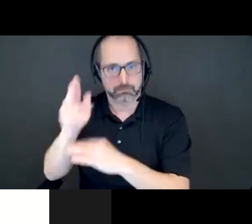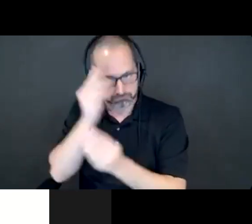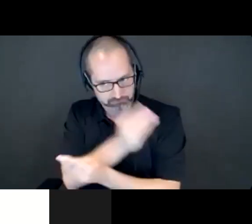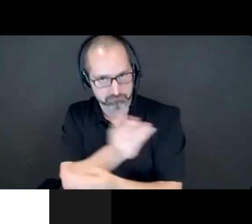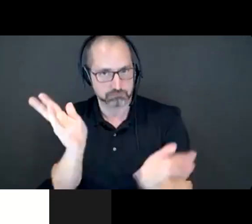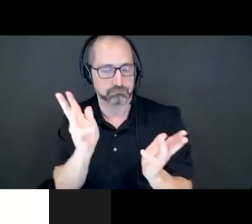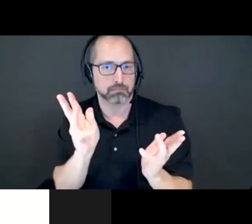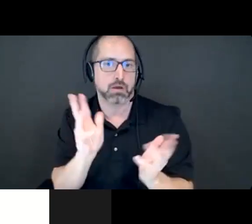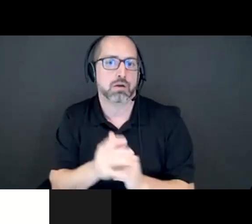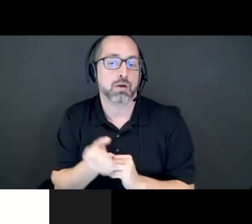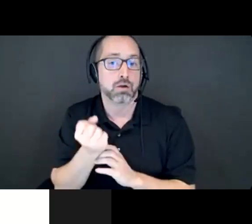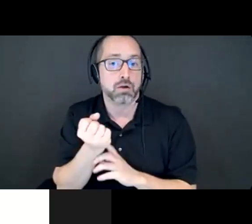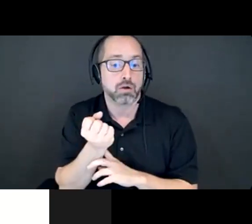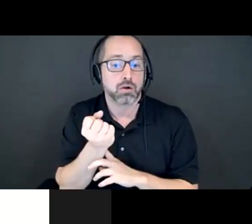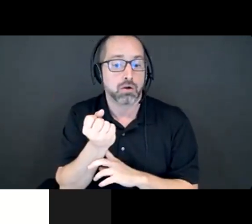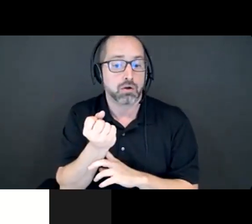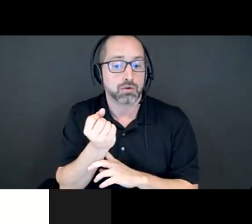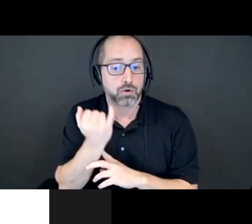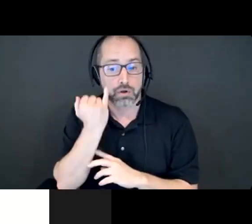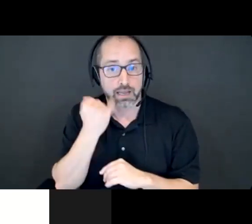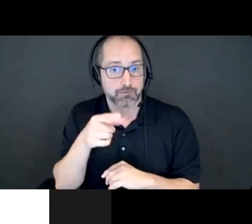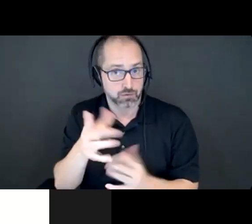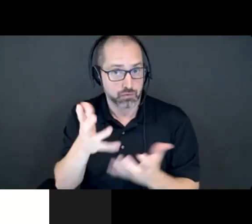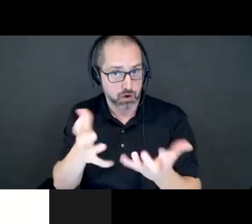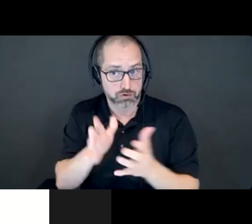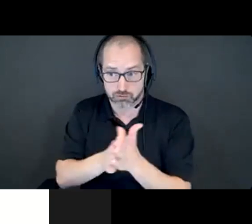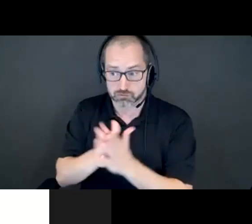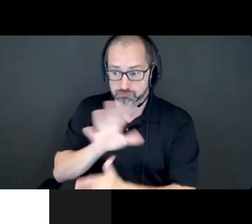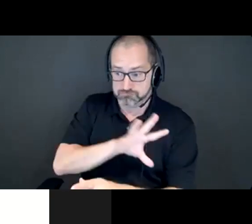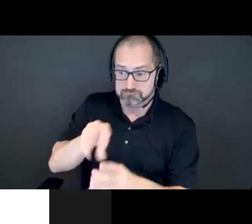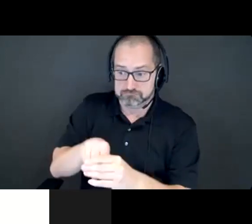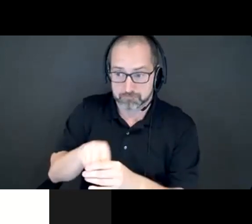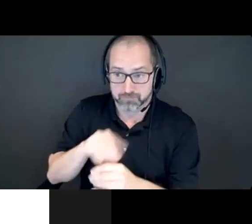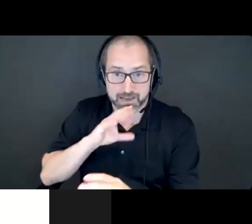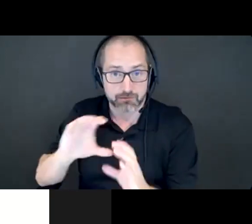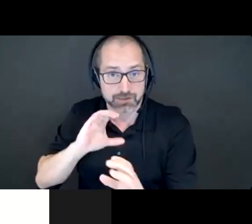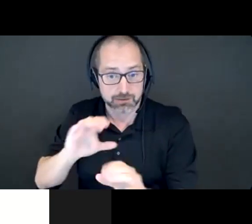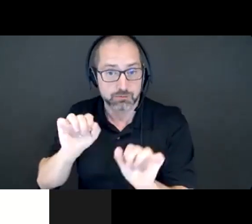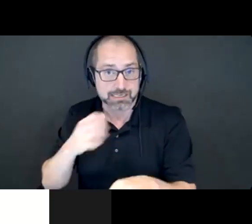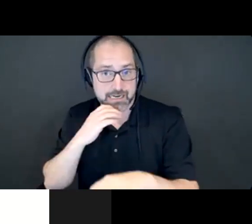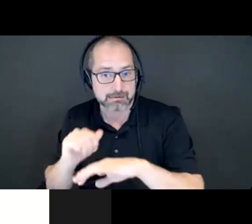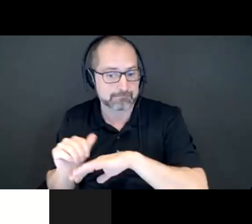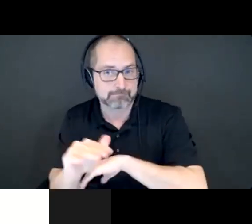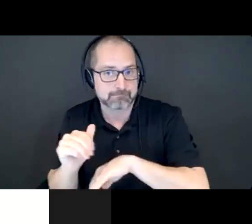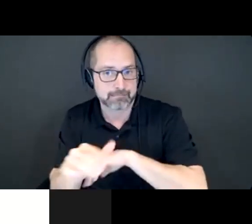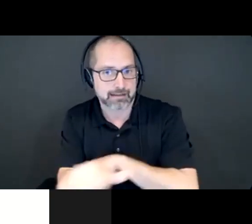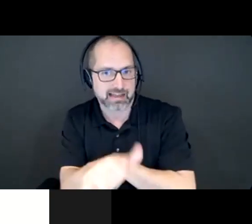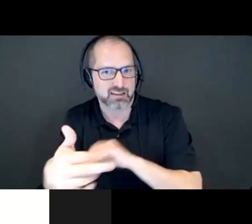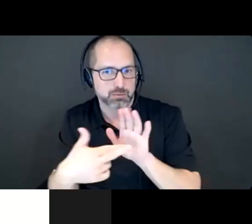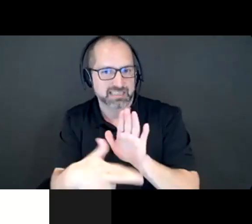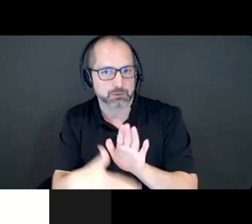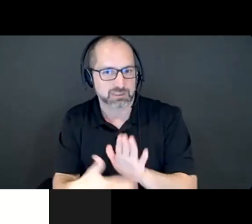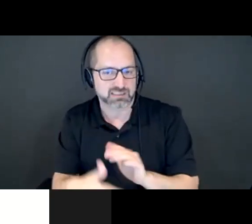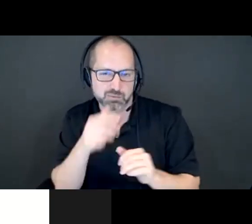not, if you would like to engage in that conversation, we can send out other resources that we'll be posting on our Facebook and social